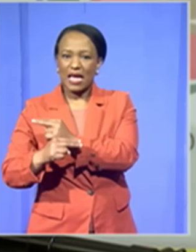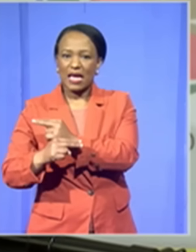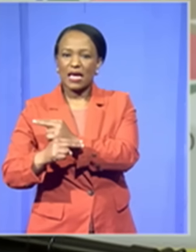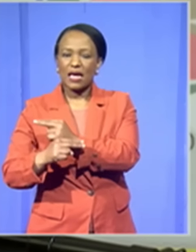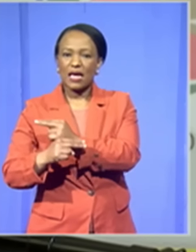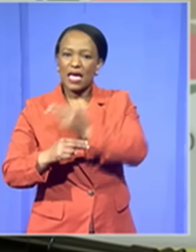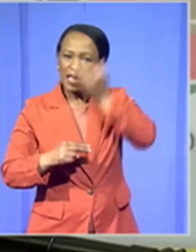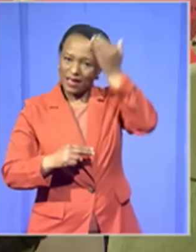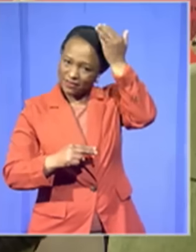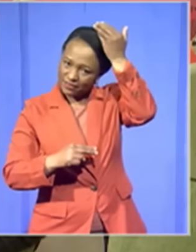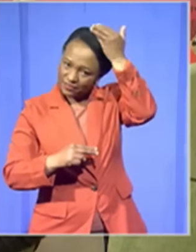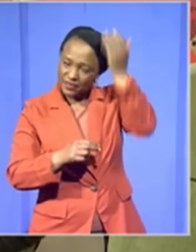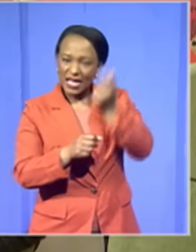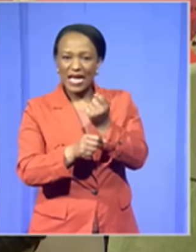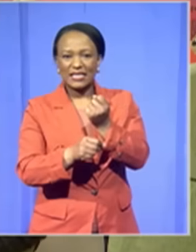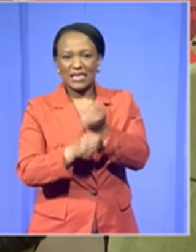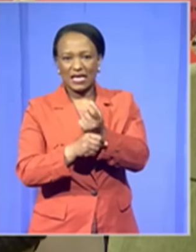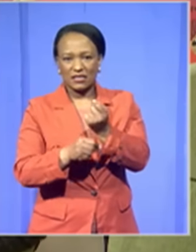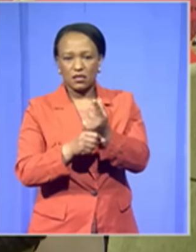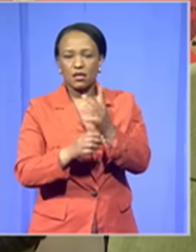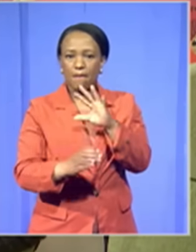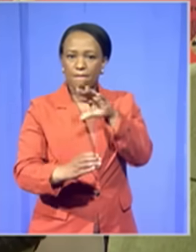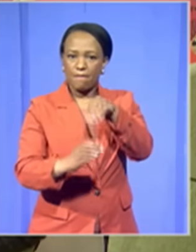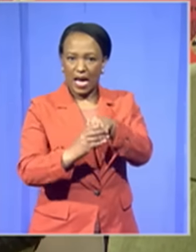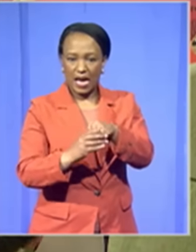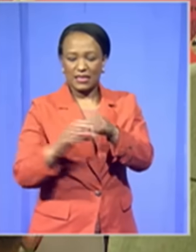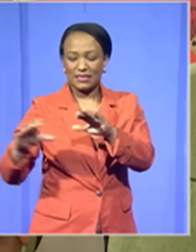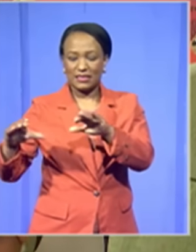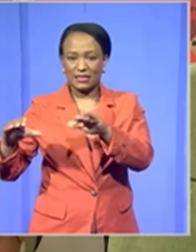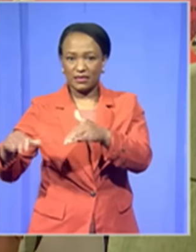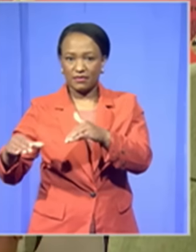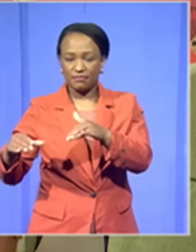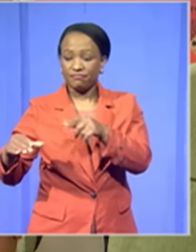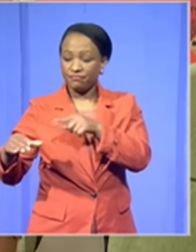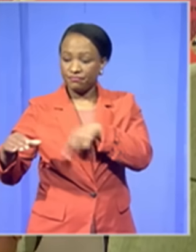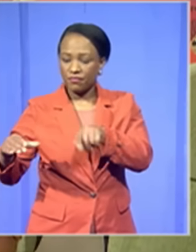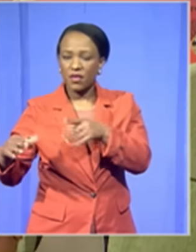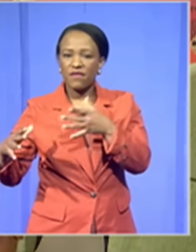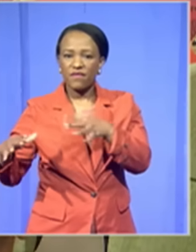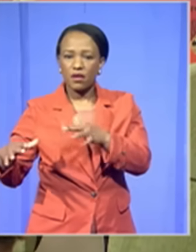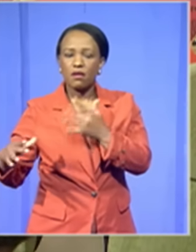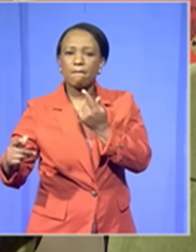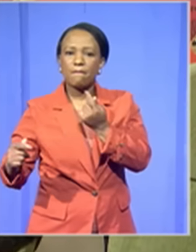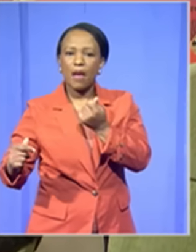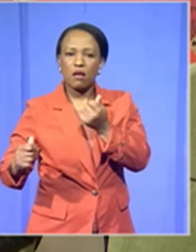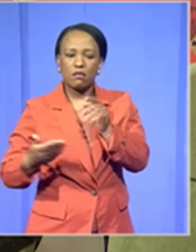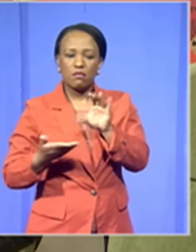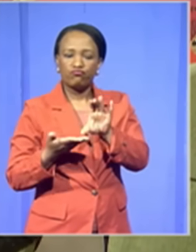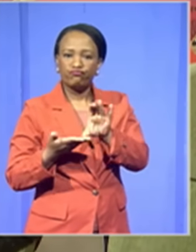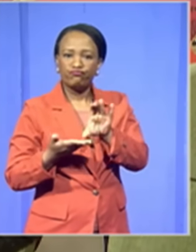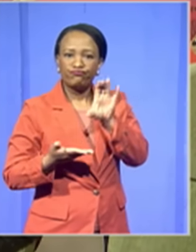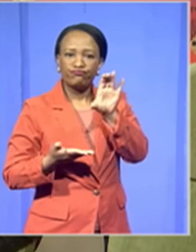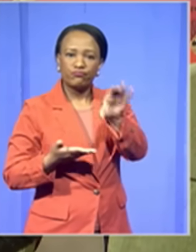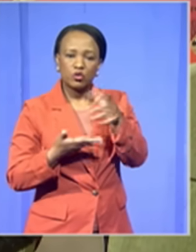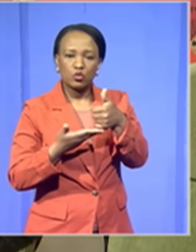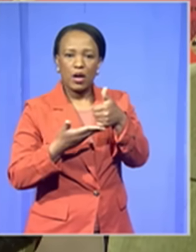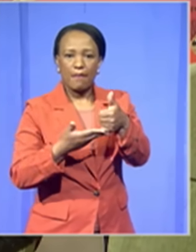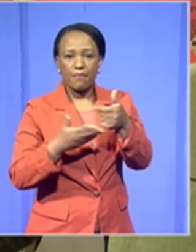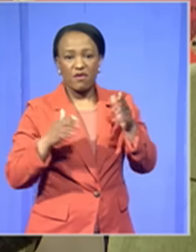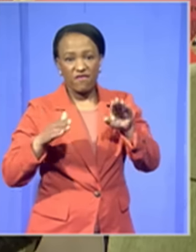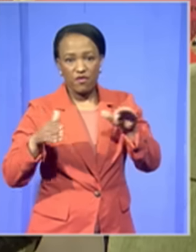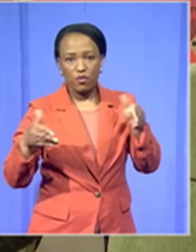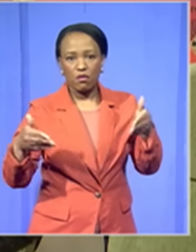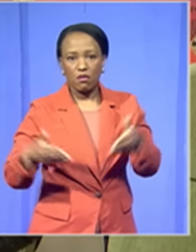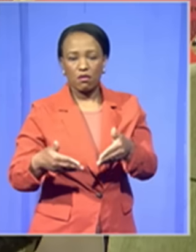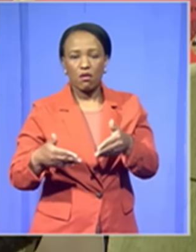of Santaco. Santaco e ntshitse sehlabelo ho thusa lelapa la Mvelase ka ditjeo tsa lepato hobane mora wa